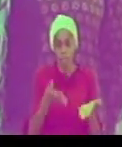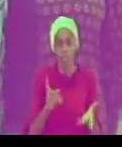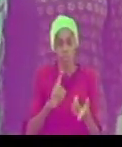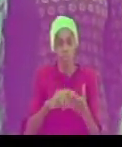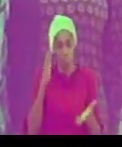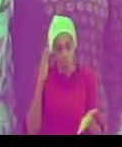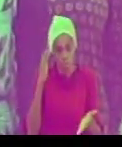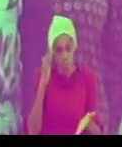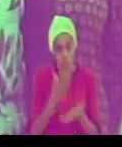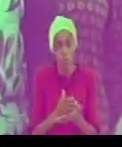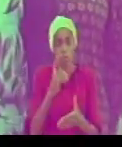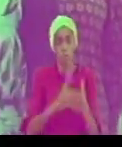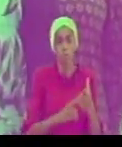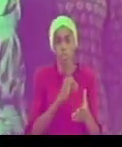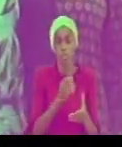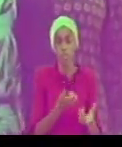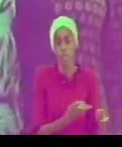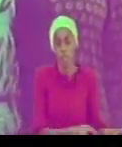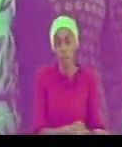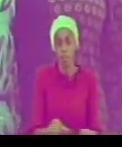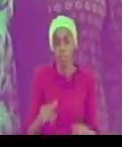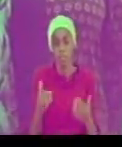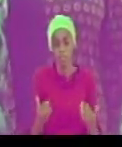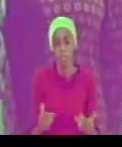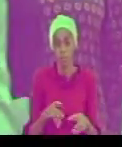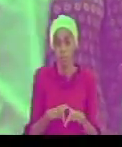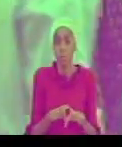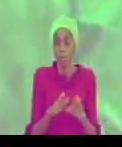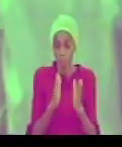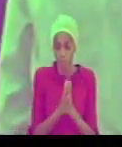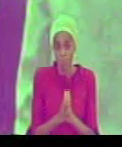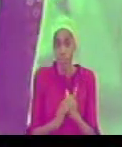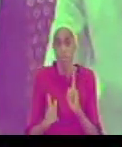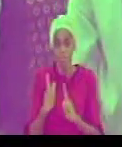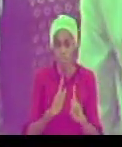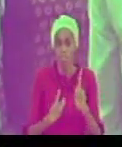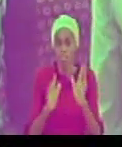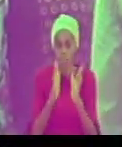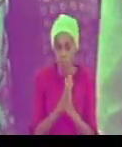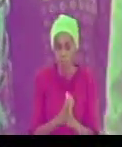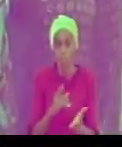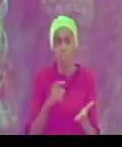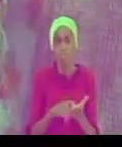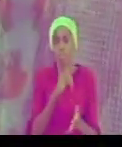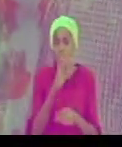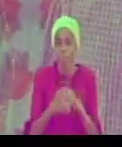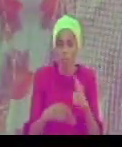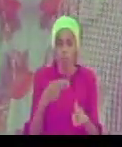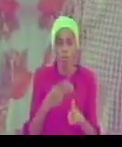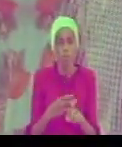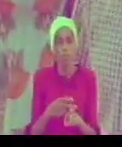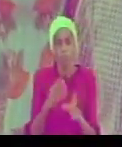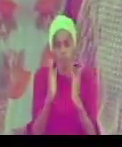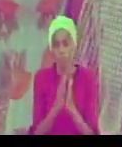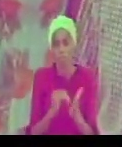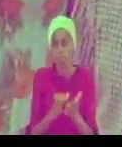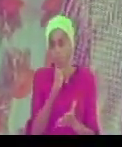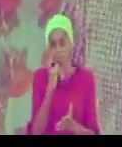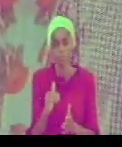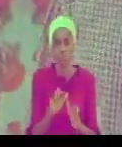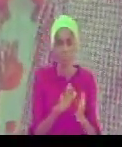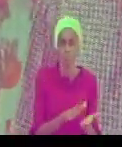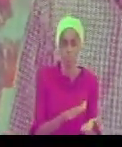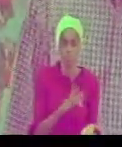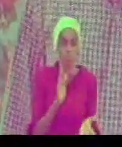It's not a small prayer. It's not a gentle prayer. It's not a quiet time prayer. It's a time to call upon the name of the Lord. Pray, they